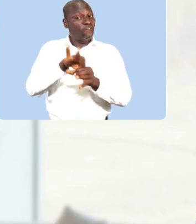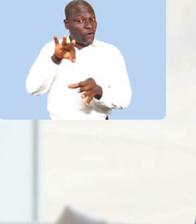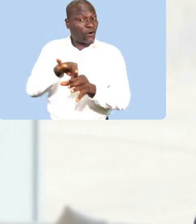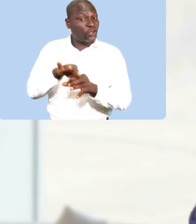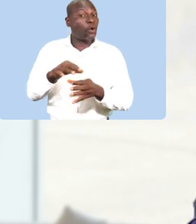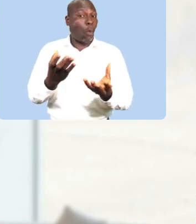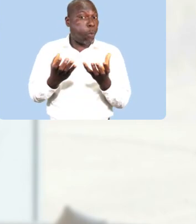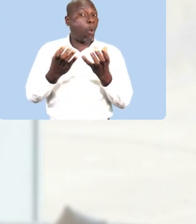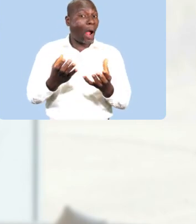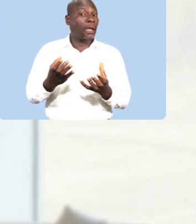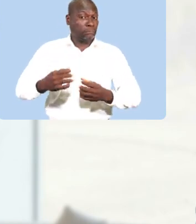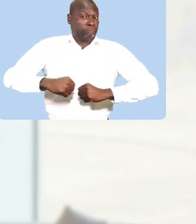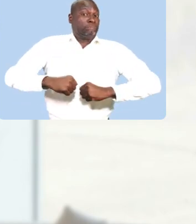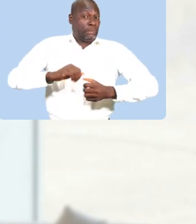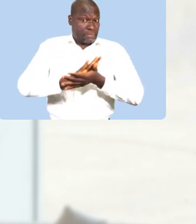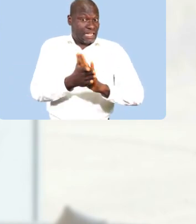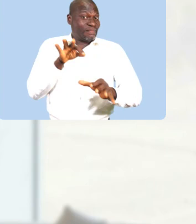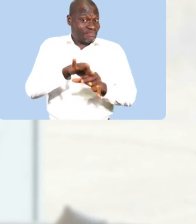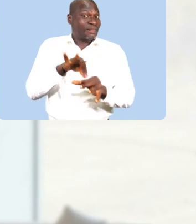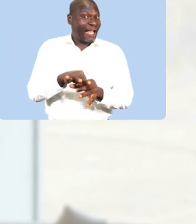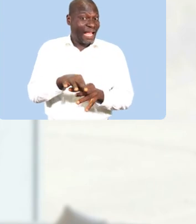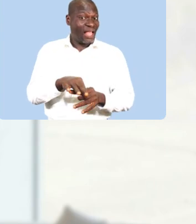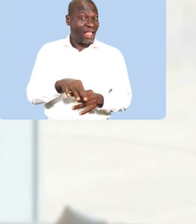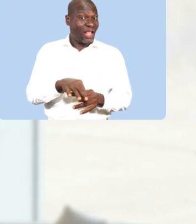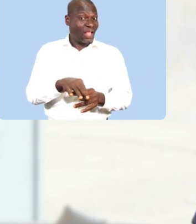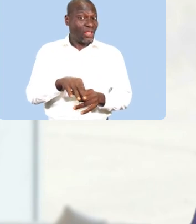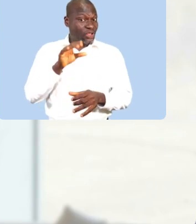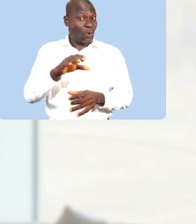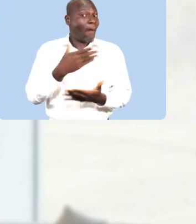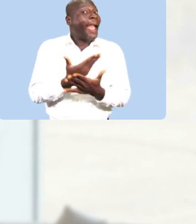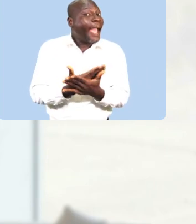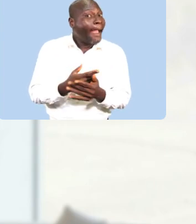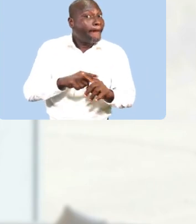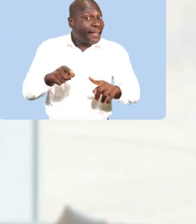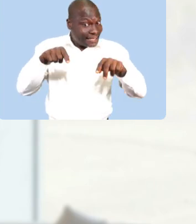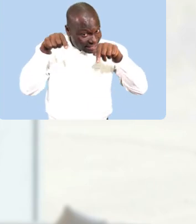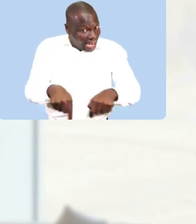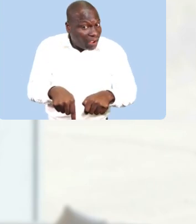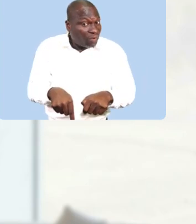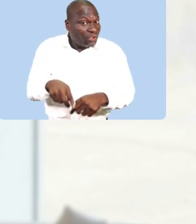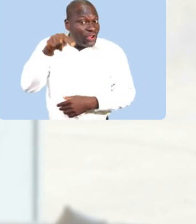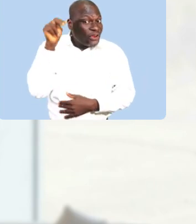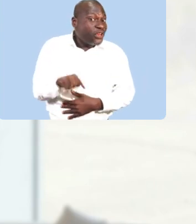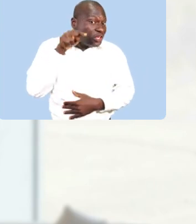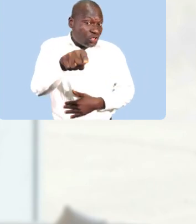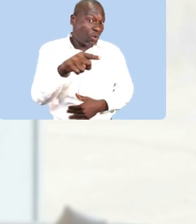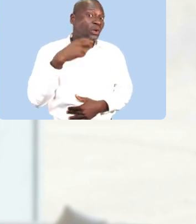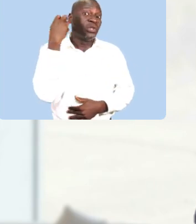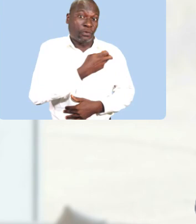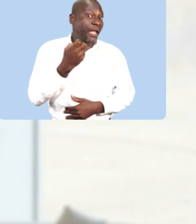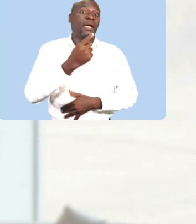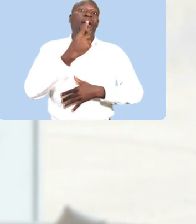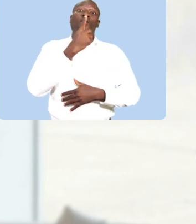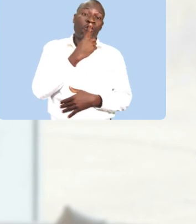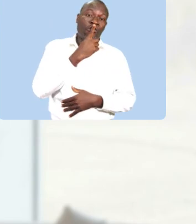a na mu dimrika na wo kwa so dem. Say about 2 abanas and we have votes no dia. Namu dimreka. Namu ko